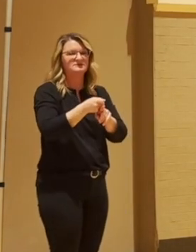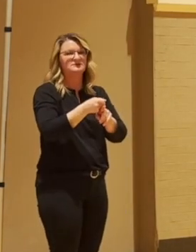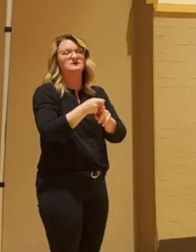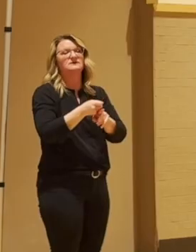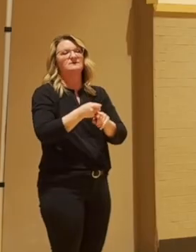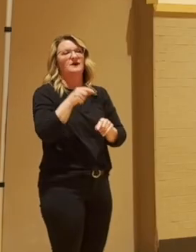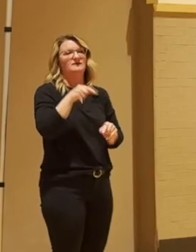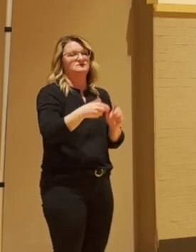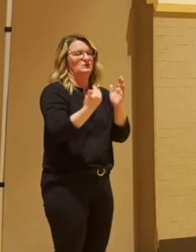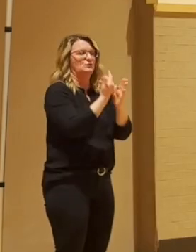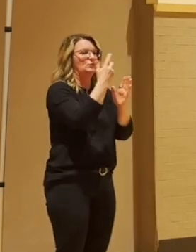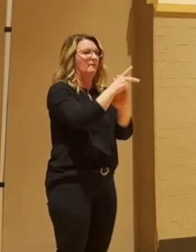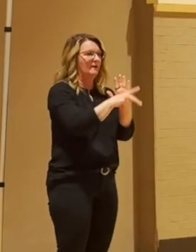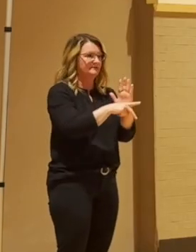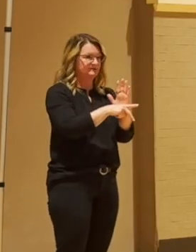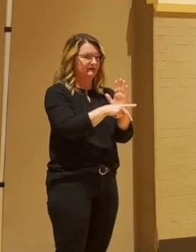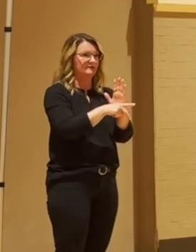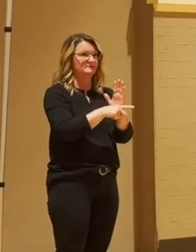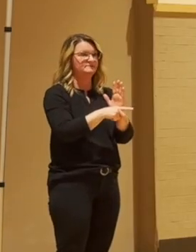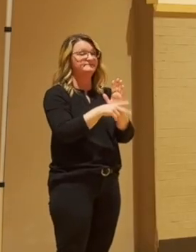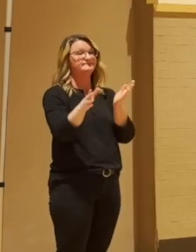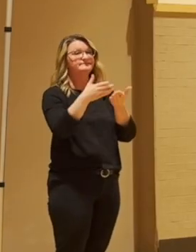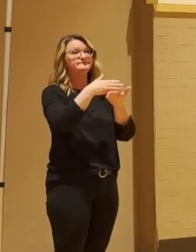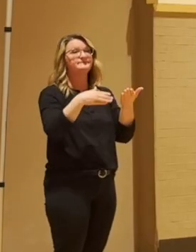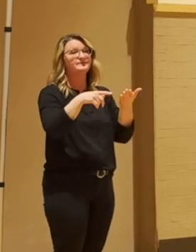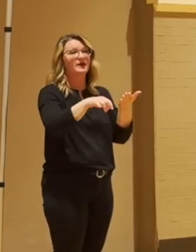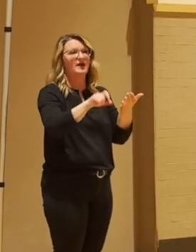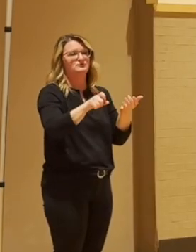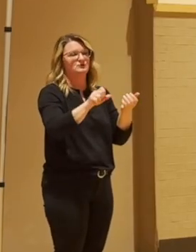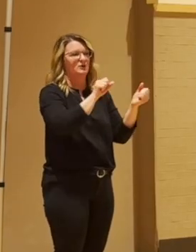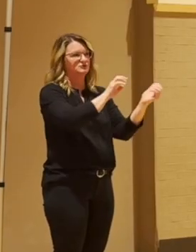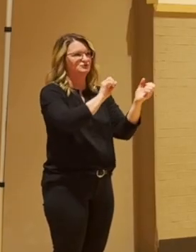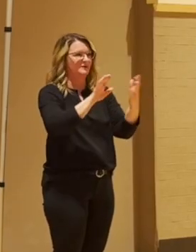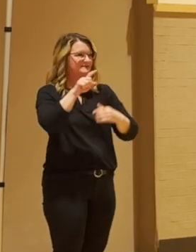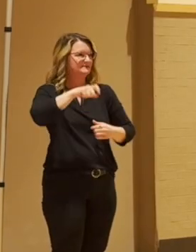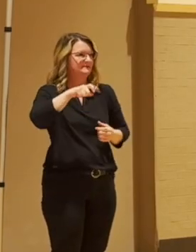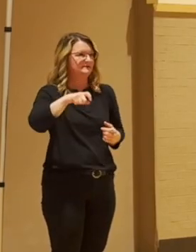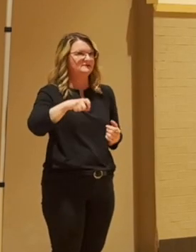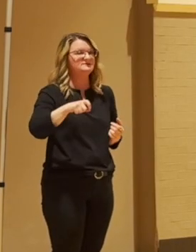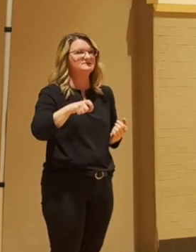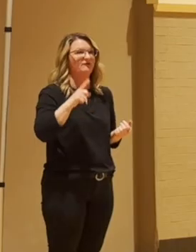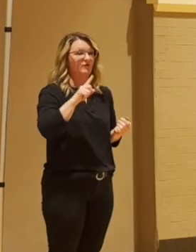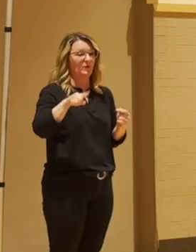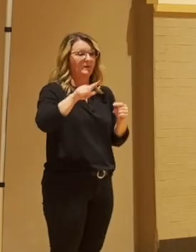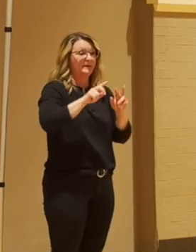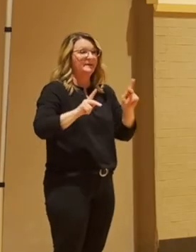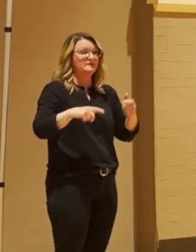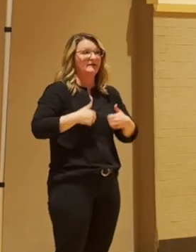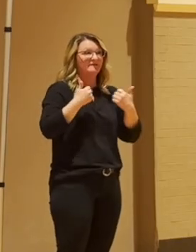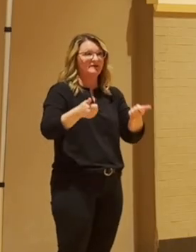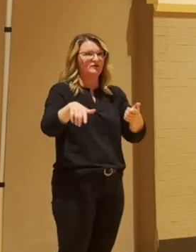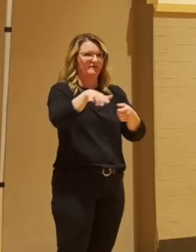by this policy. And part of that, we had to address the needs of the community and